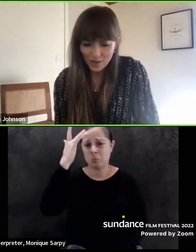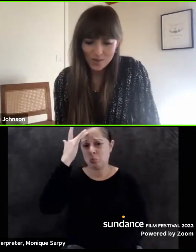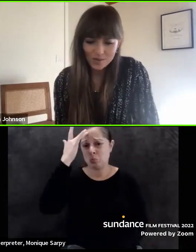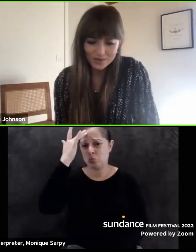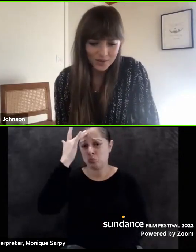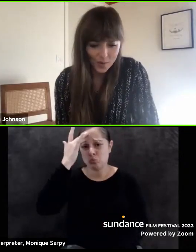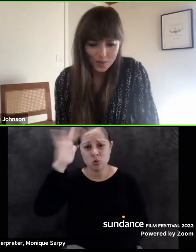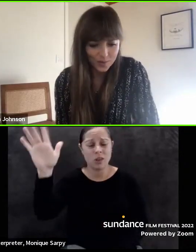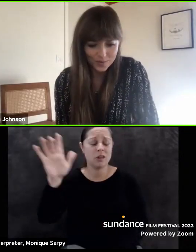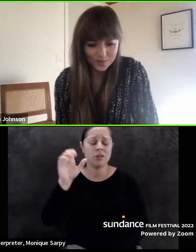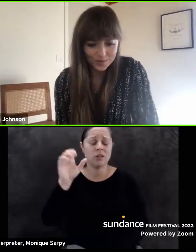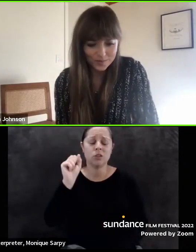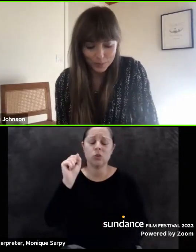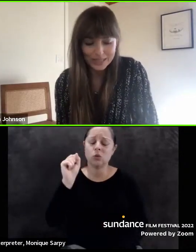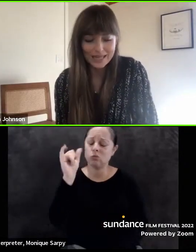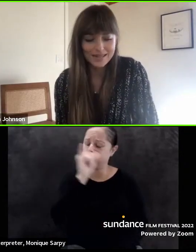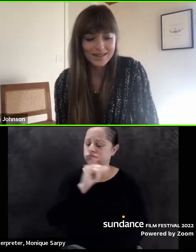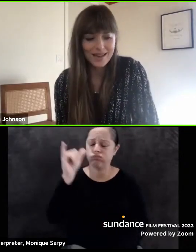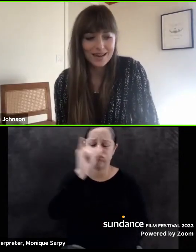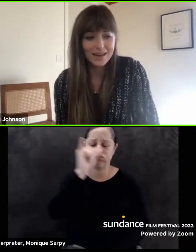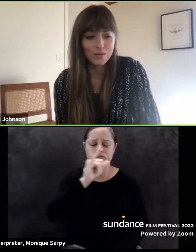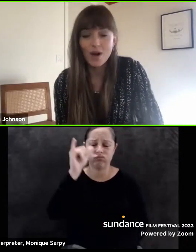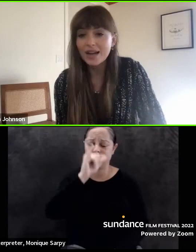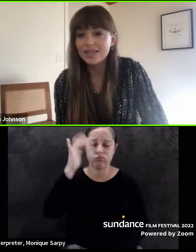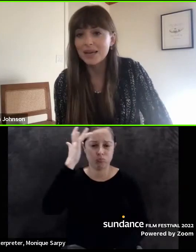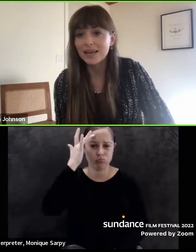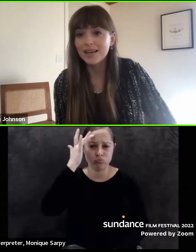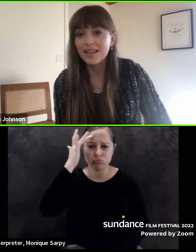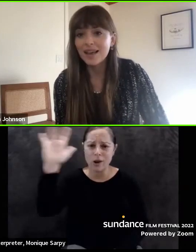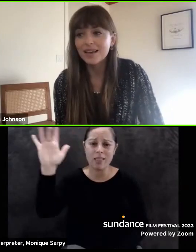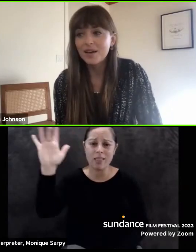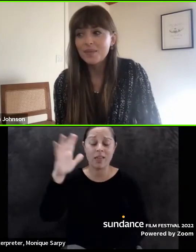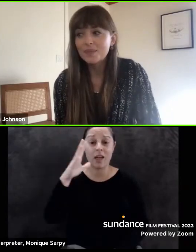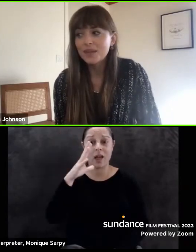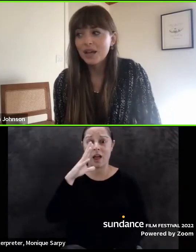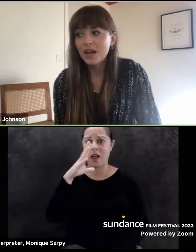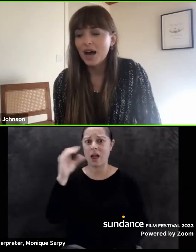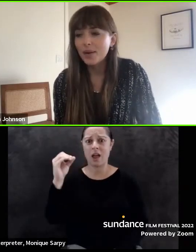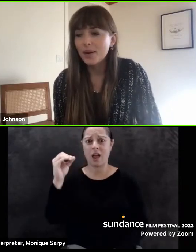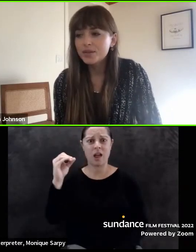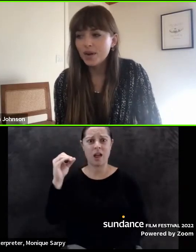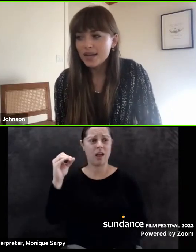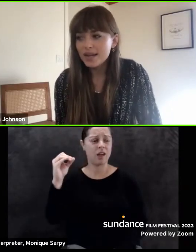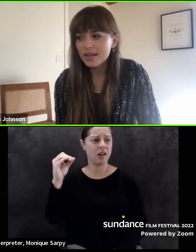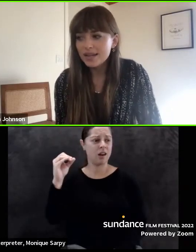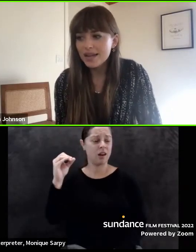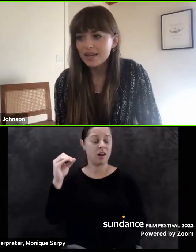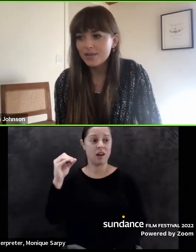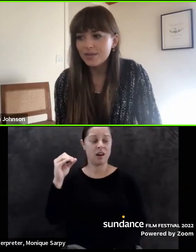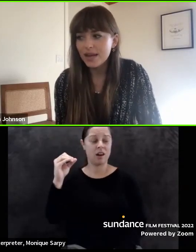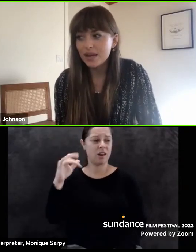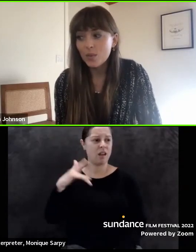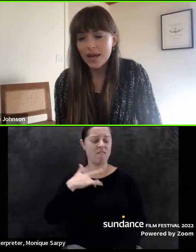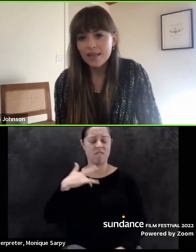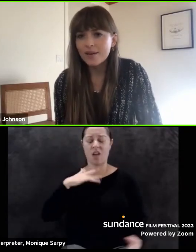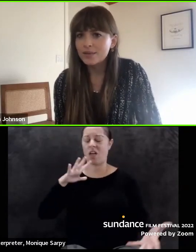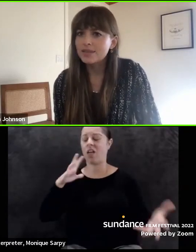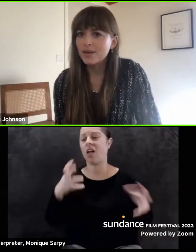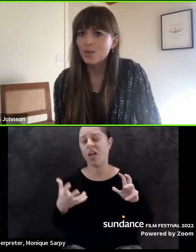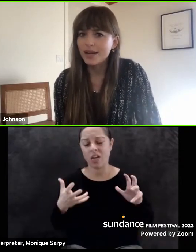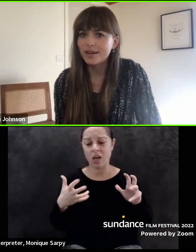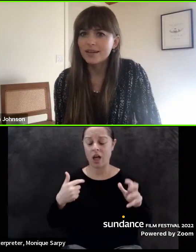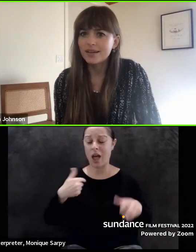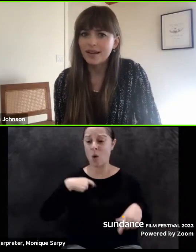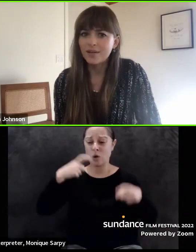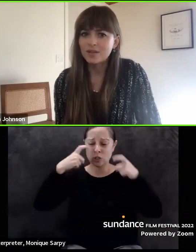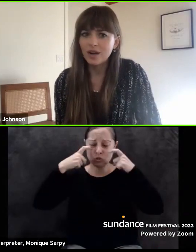It's so brilliant. And it wrecked me. I was crying in a way that was